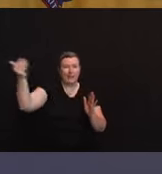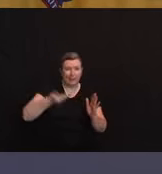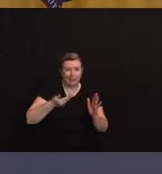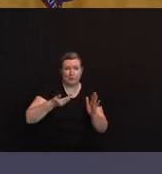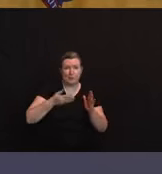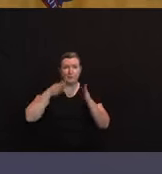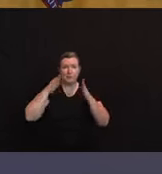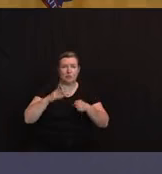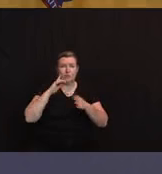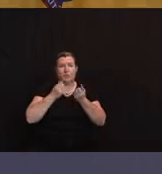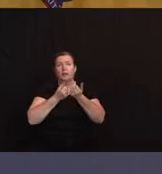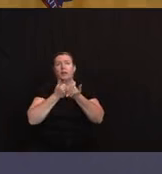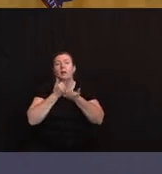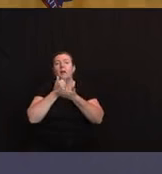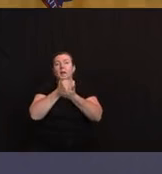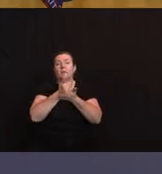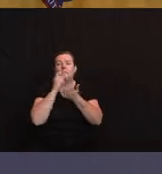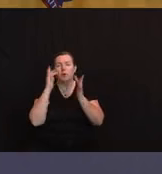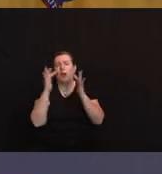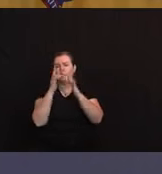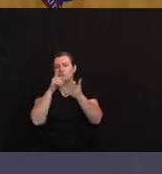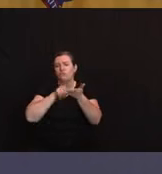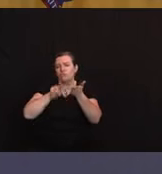tracing core? Thank you.